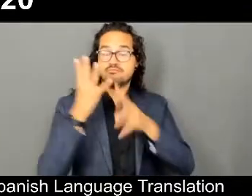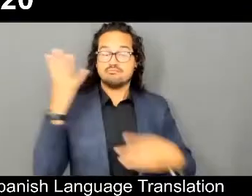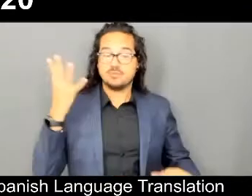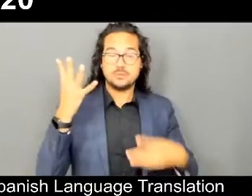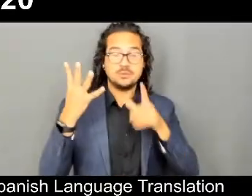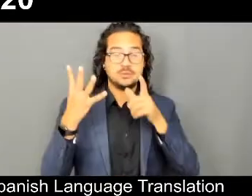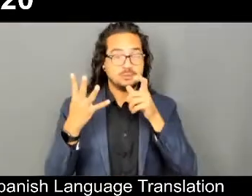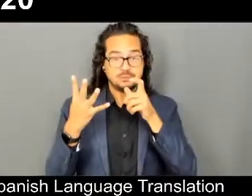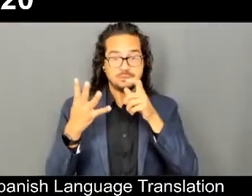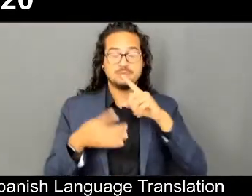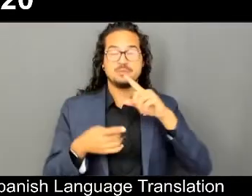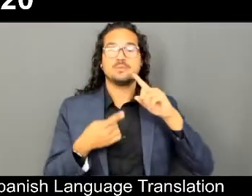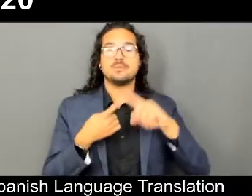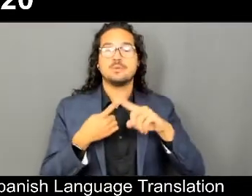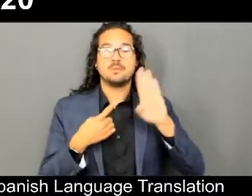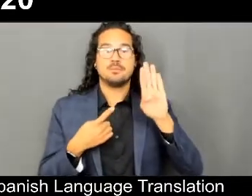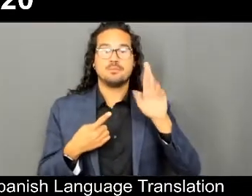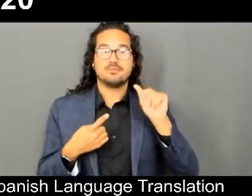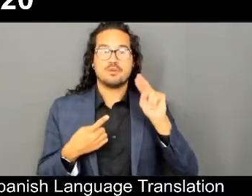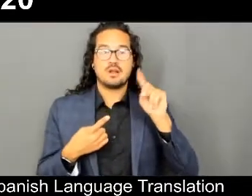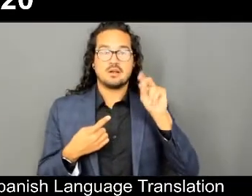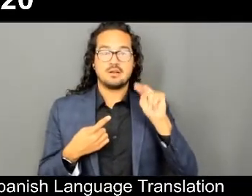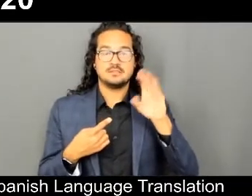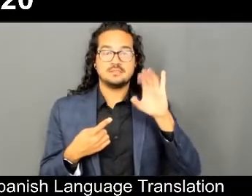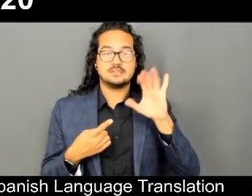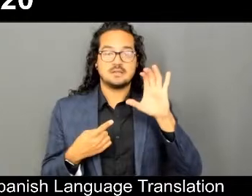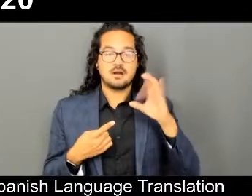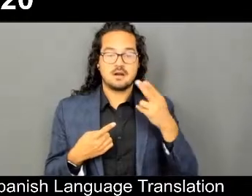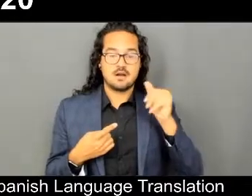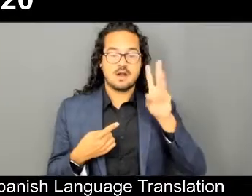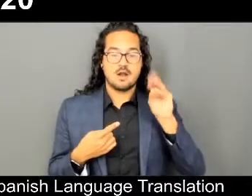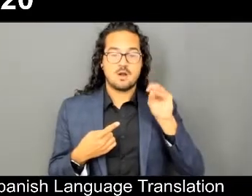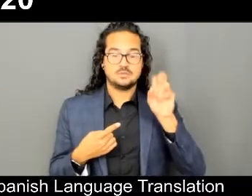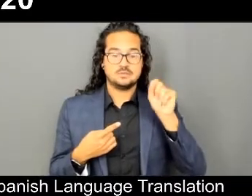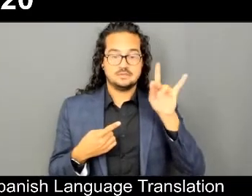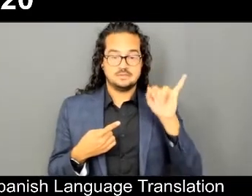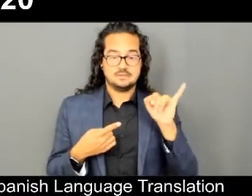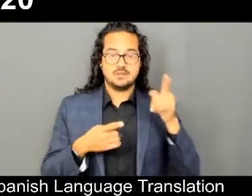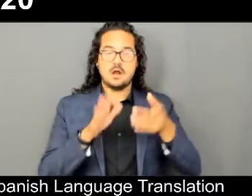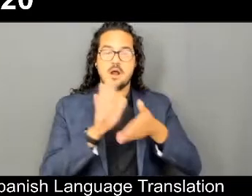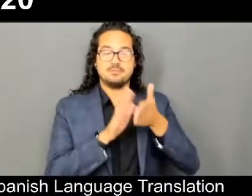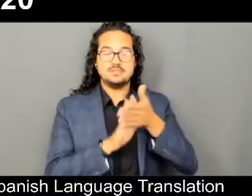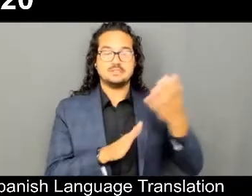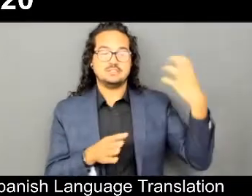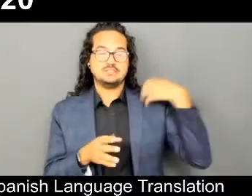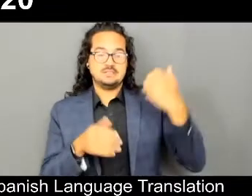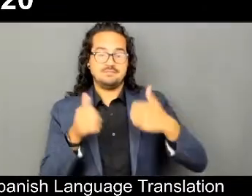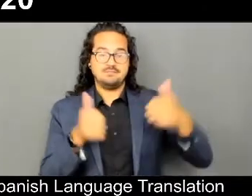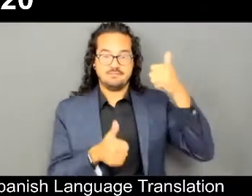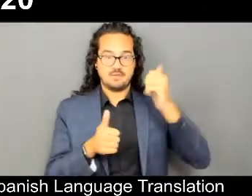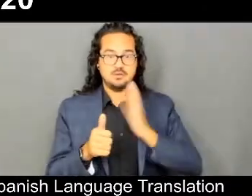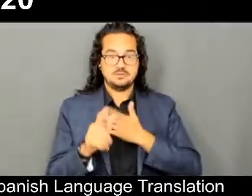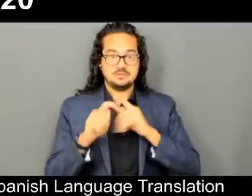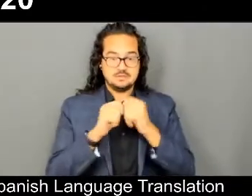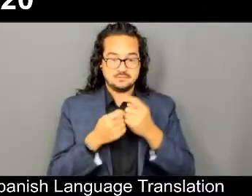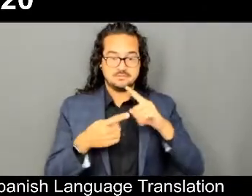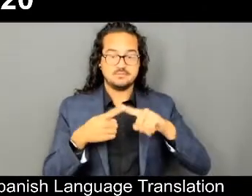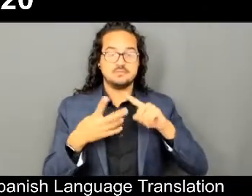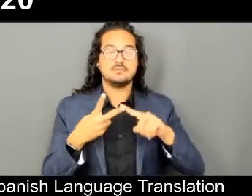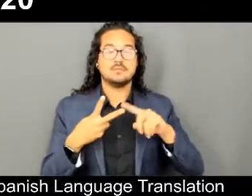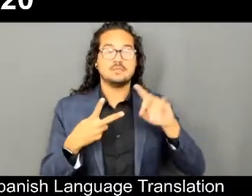2, Jenny Perth, our Air Quality Specialist, Sergeant Breton Schneider is